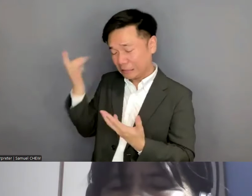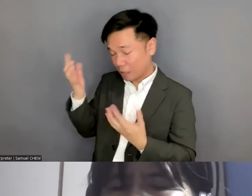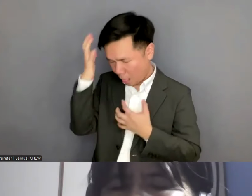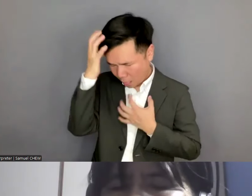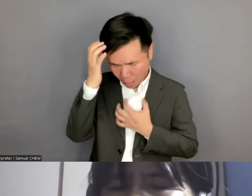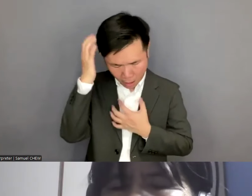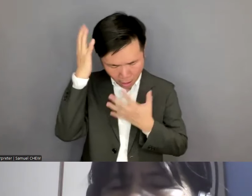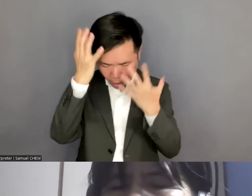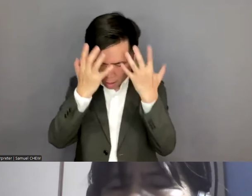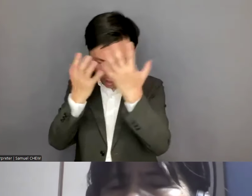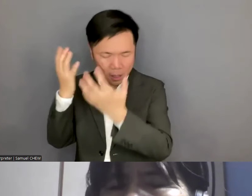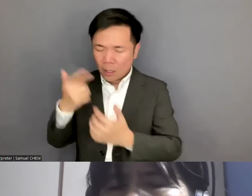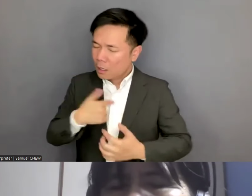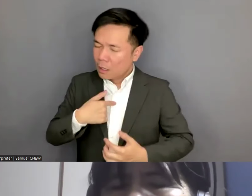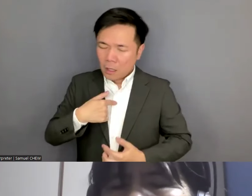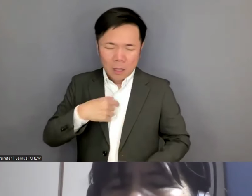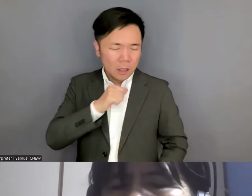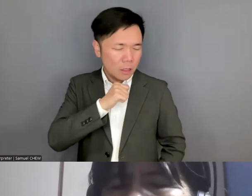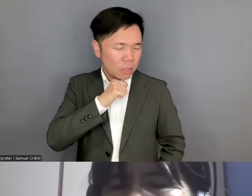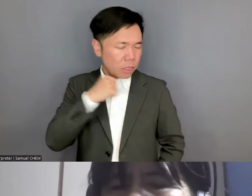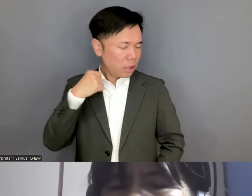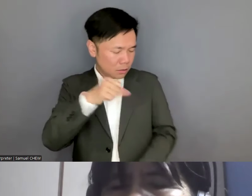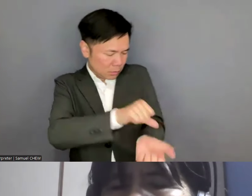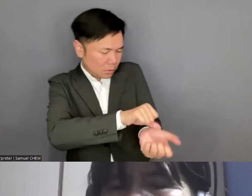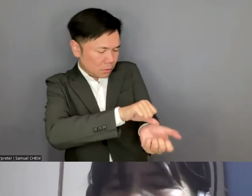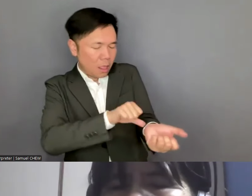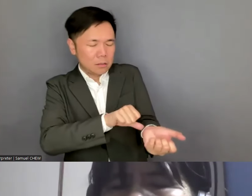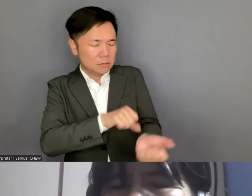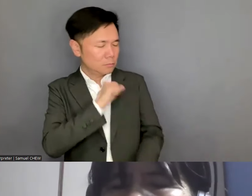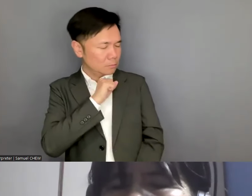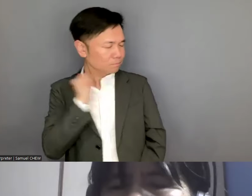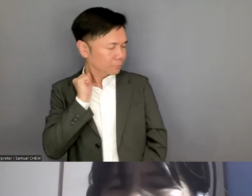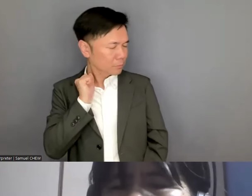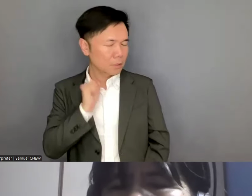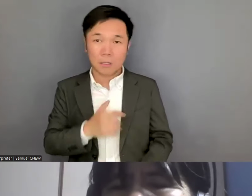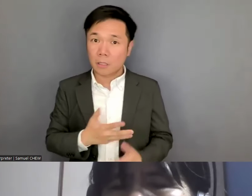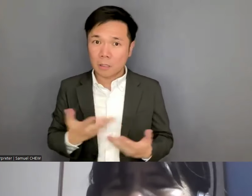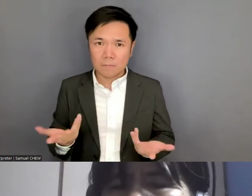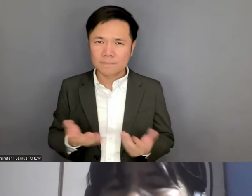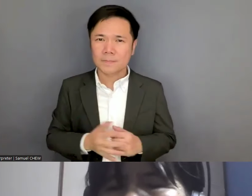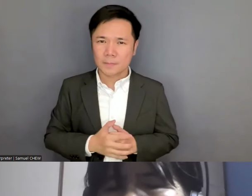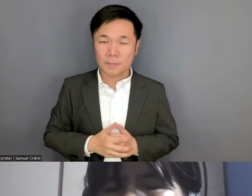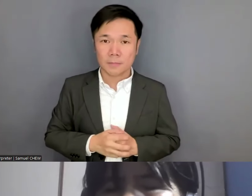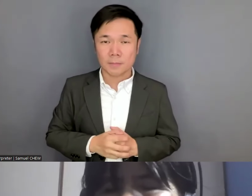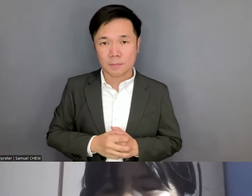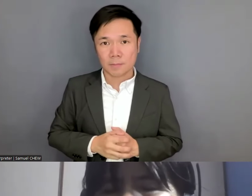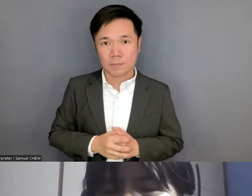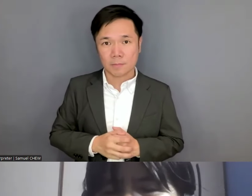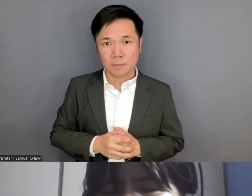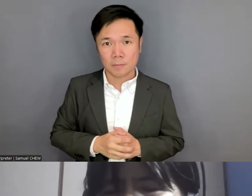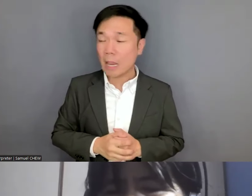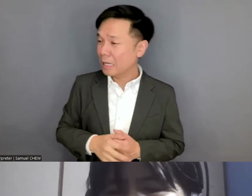to committing suicide. Or so those should be addressed. And then we also have